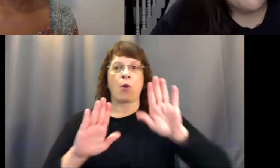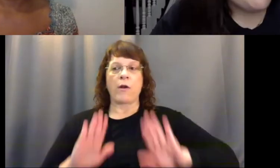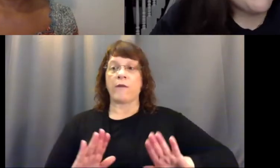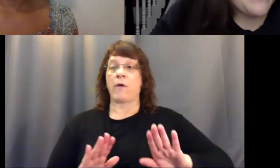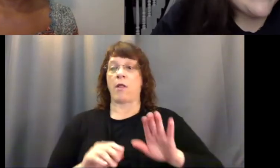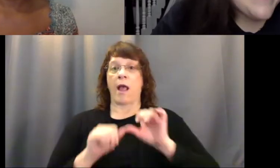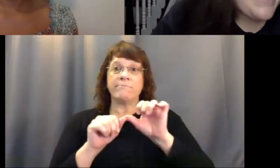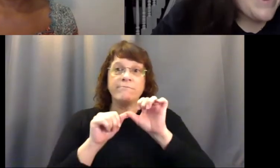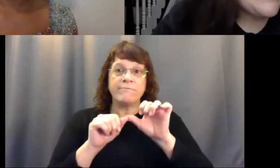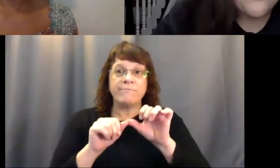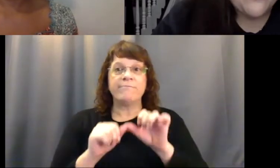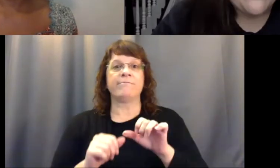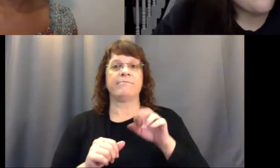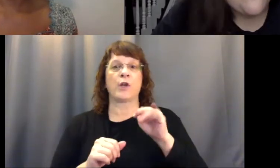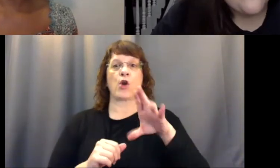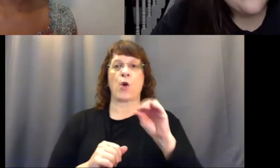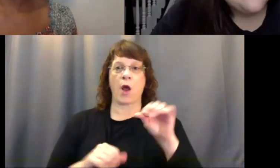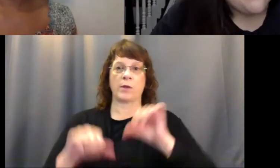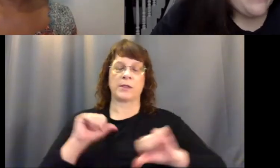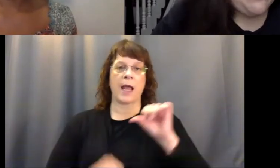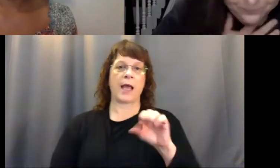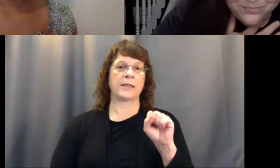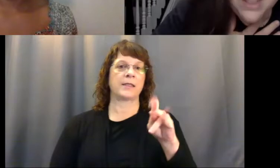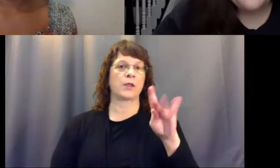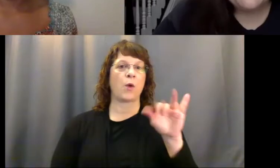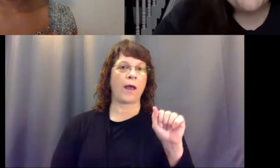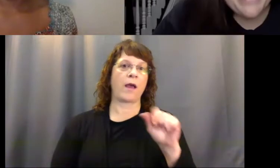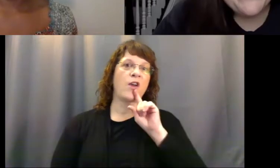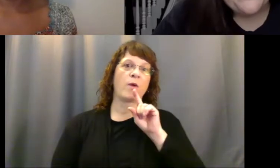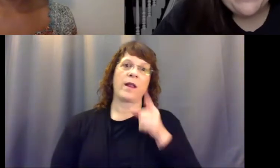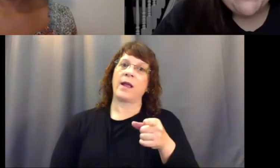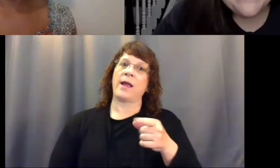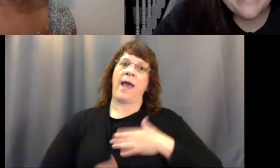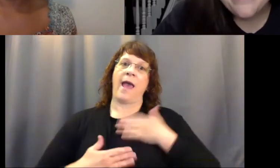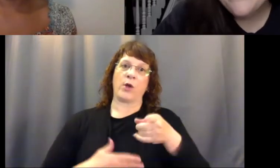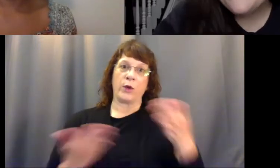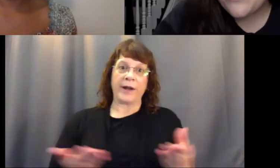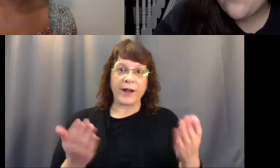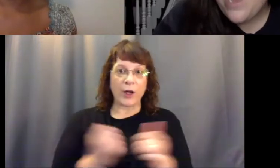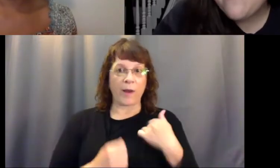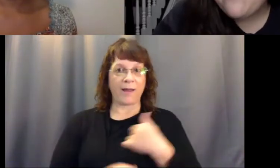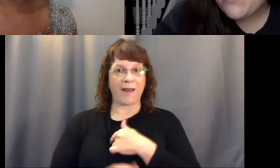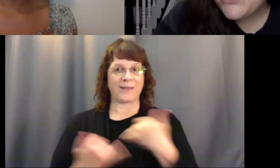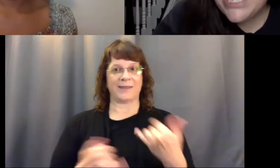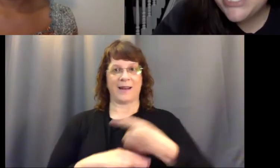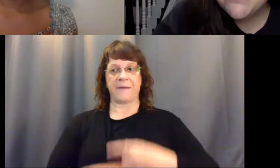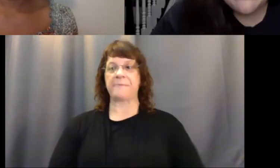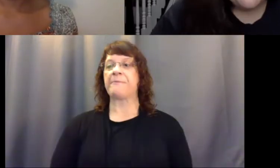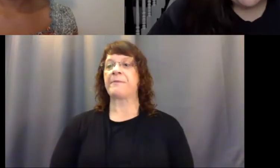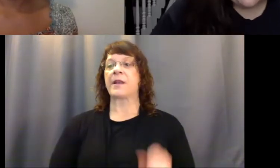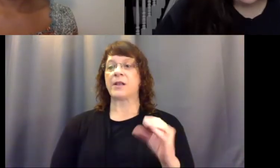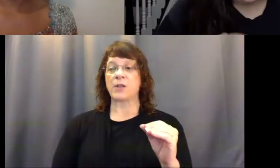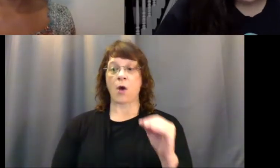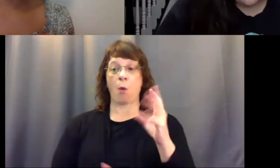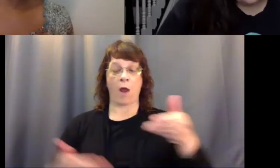marathon of neuroscience today. And Sikoya, we're so glad that you're here with us today. So would you like to